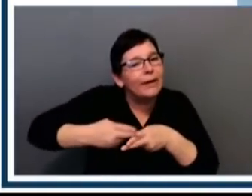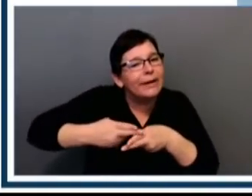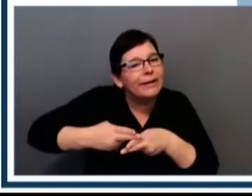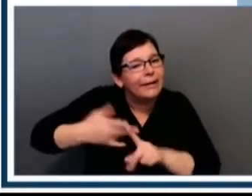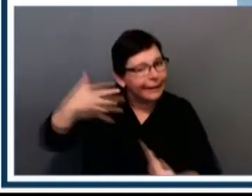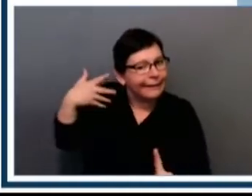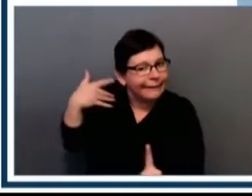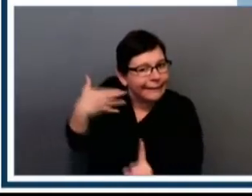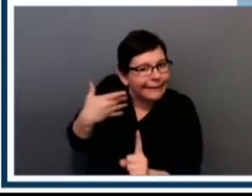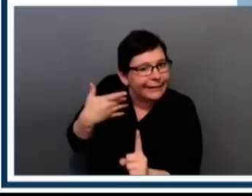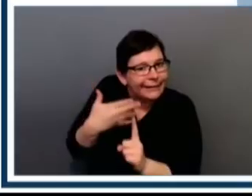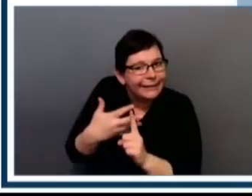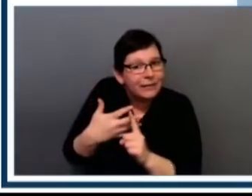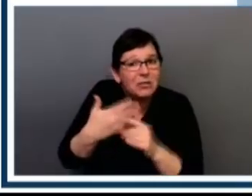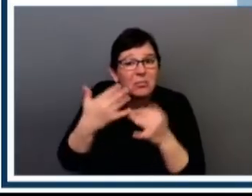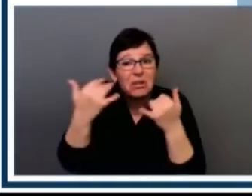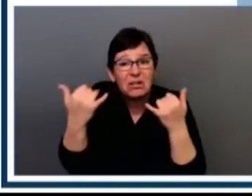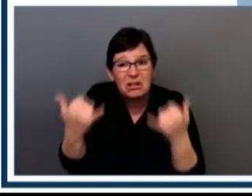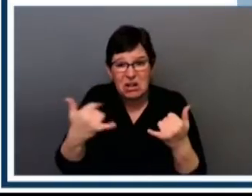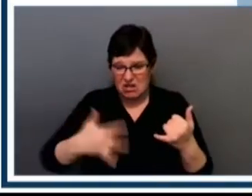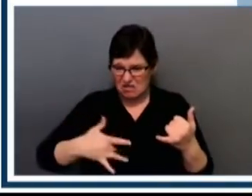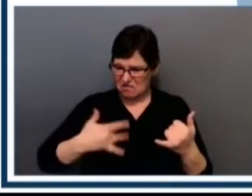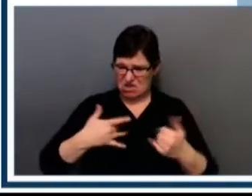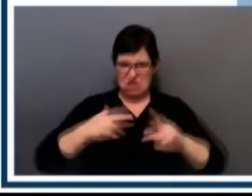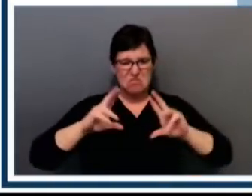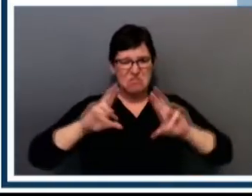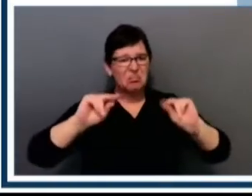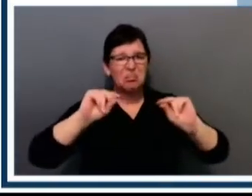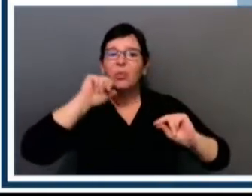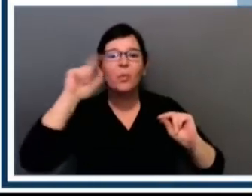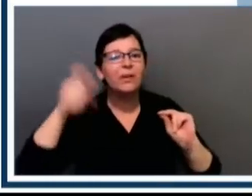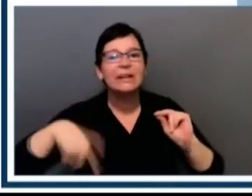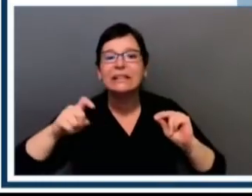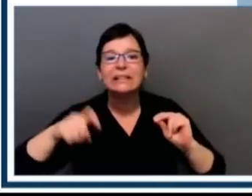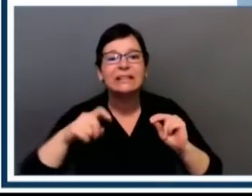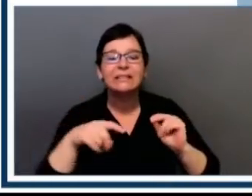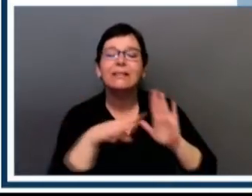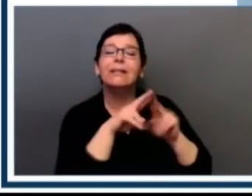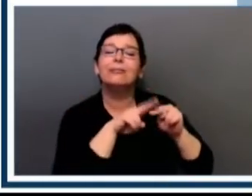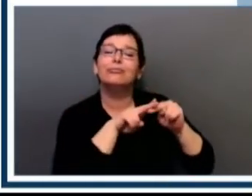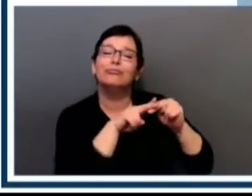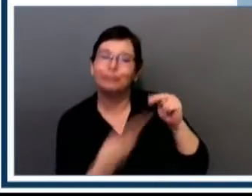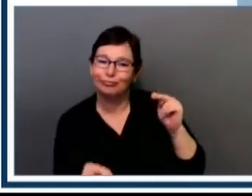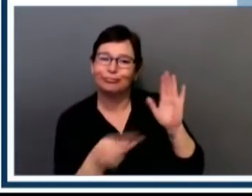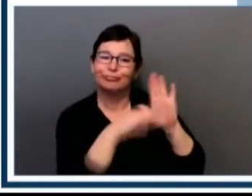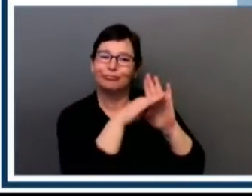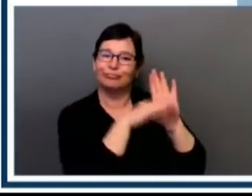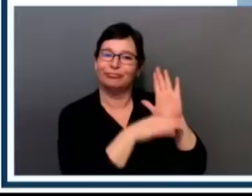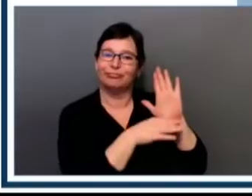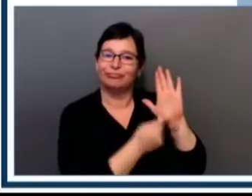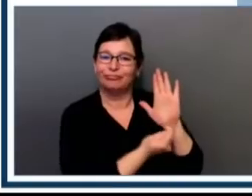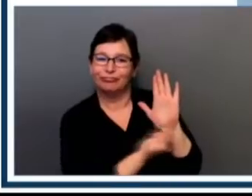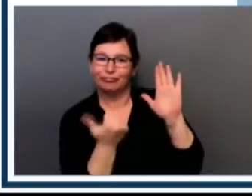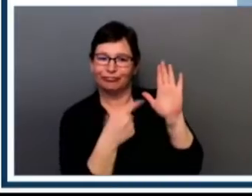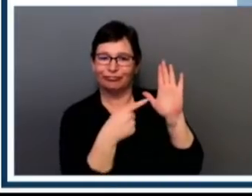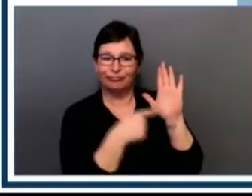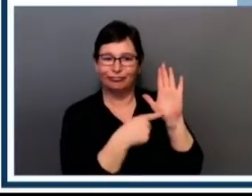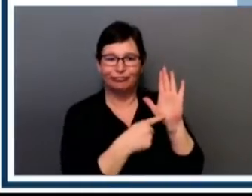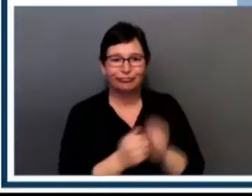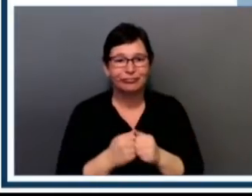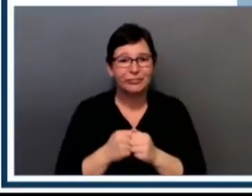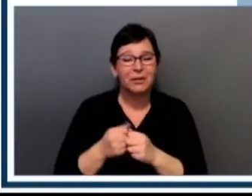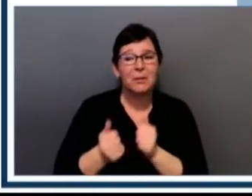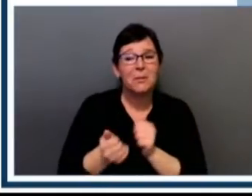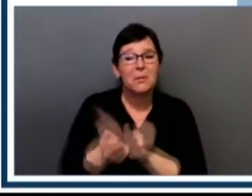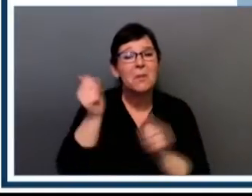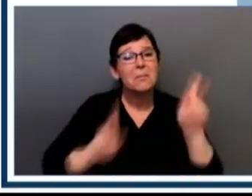an opportunity to get their full series of COVID-19 vaccine and a booster dose. And by the way, we are up there with Newfoundland